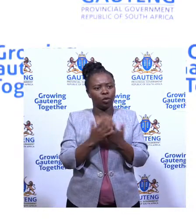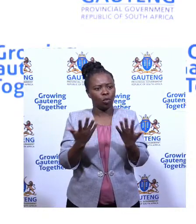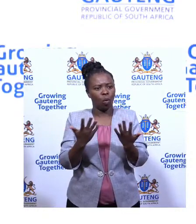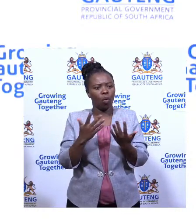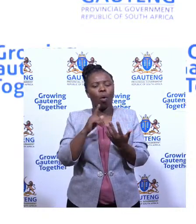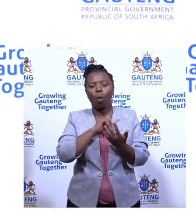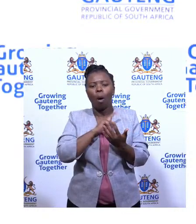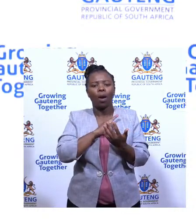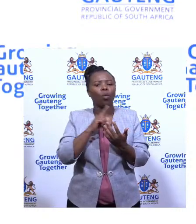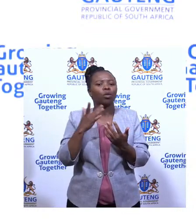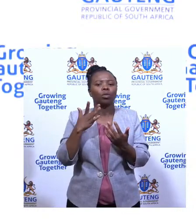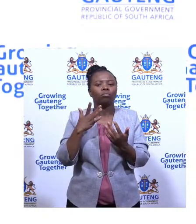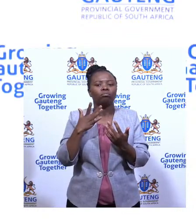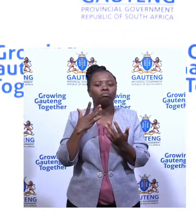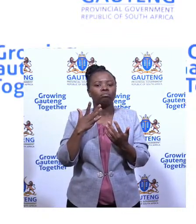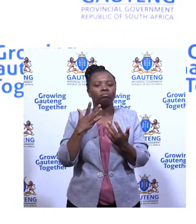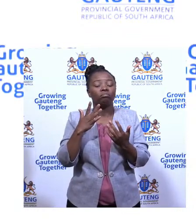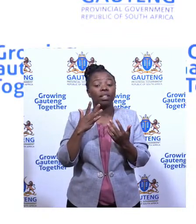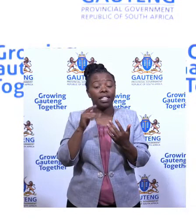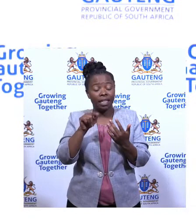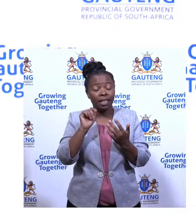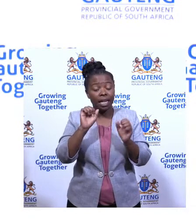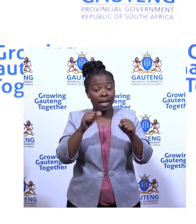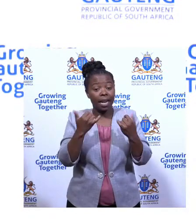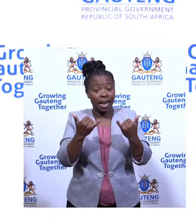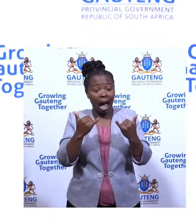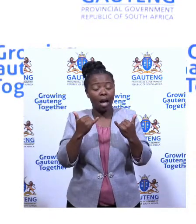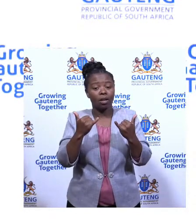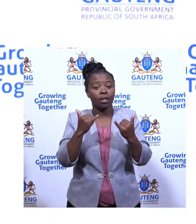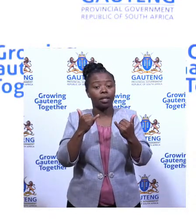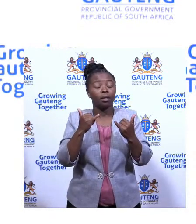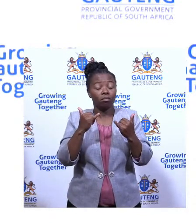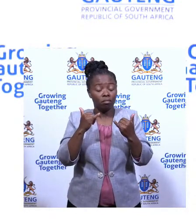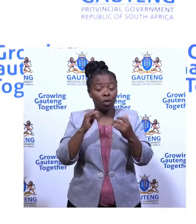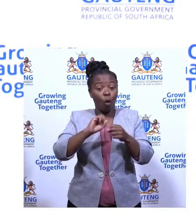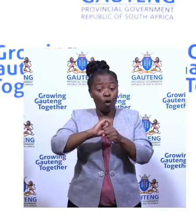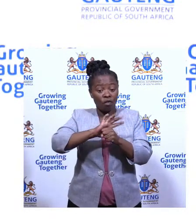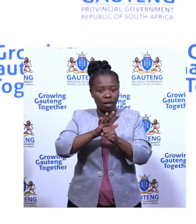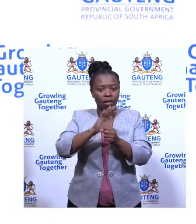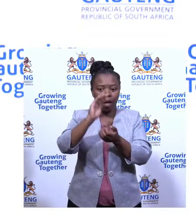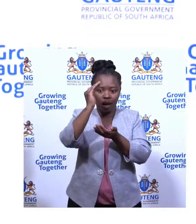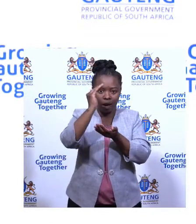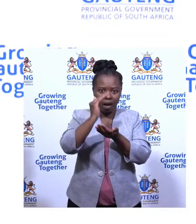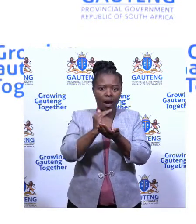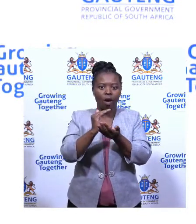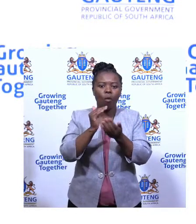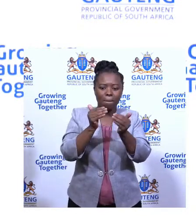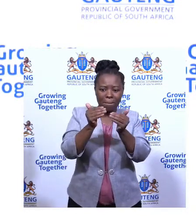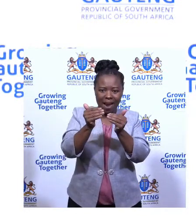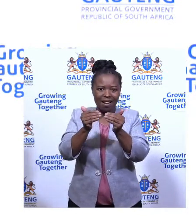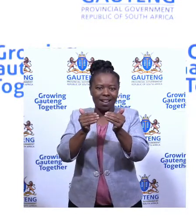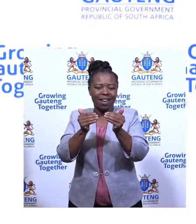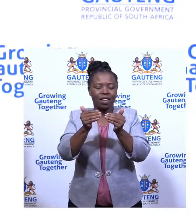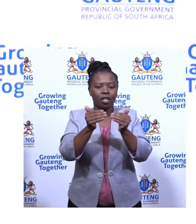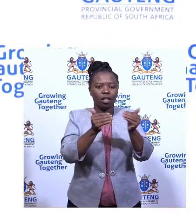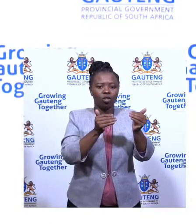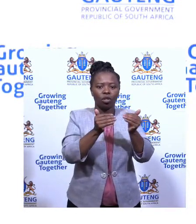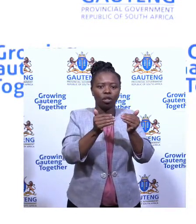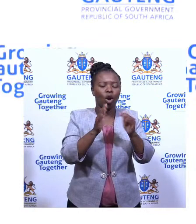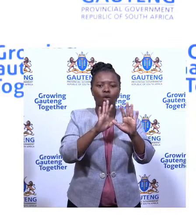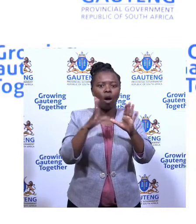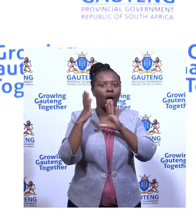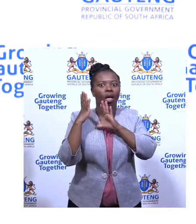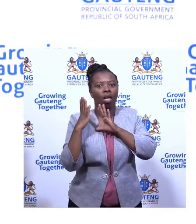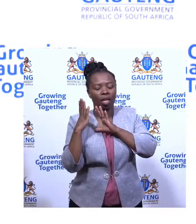weather the storm? We are weathering the storm quite well now. We are not getting overwhelmed, but